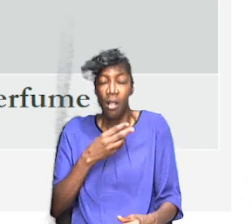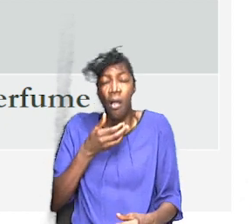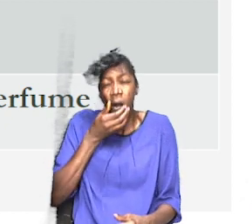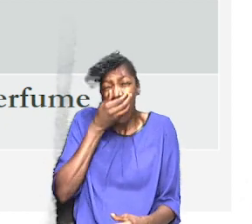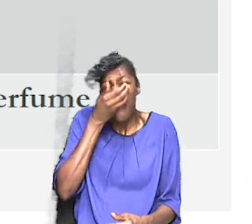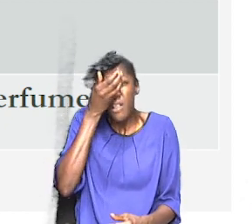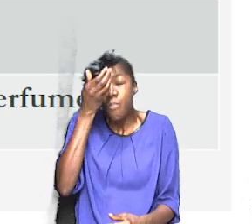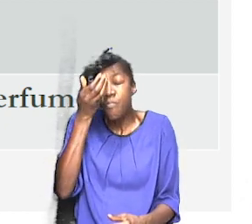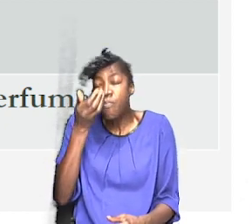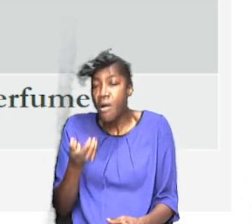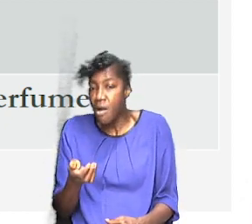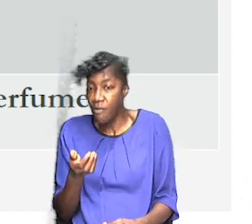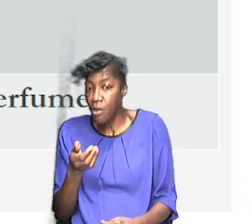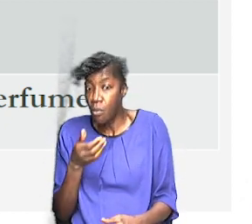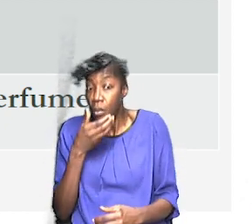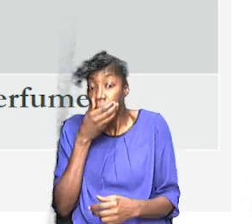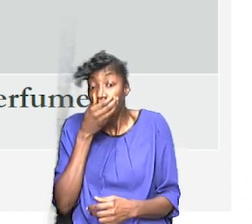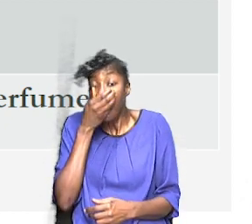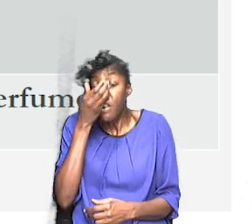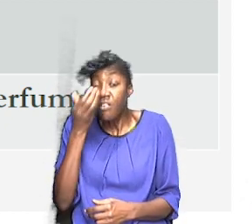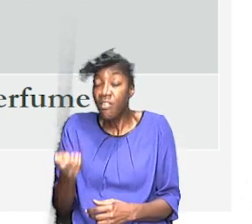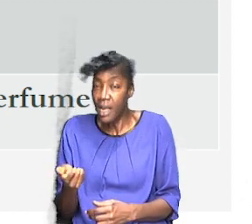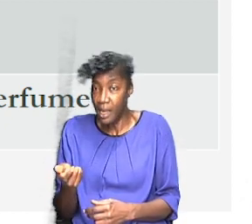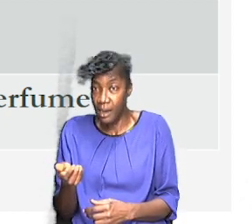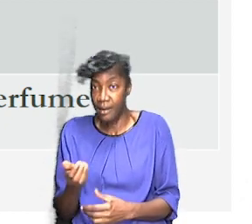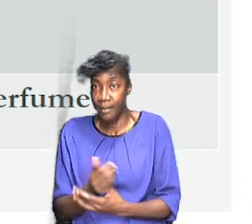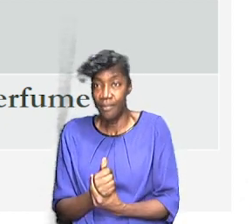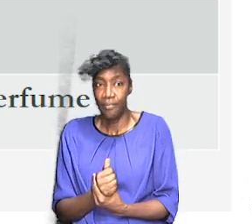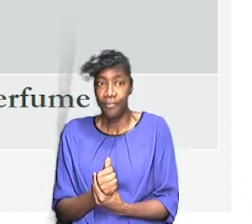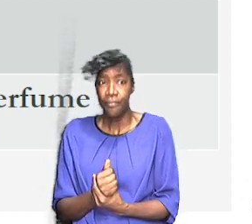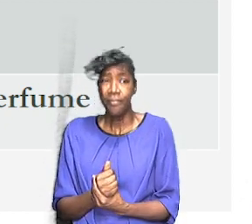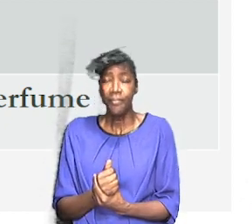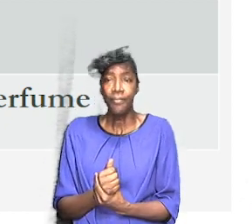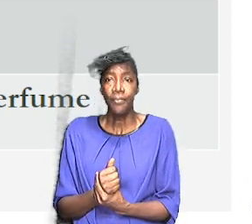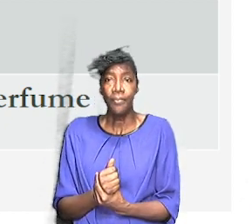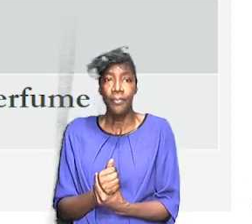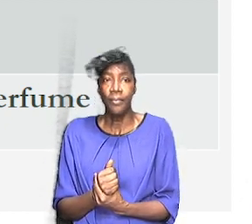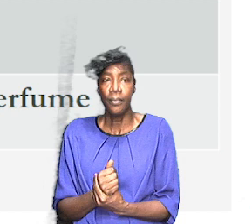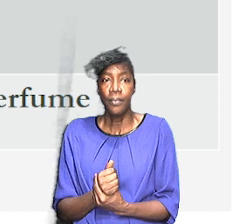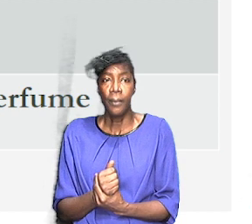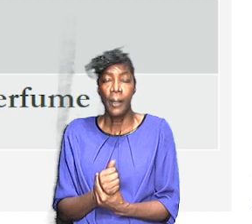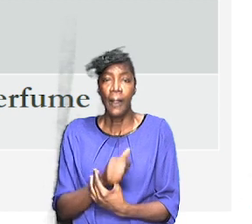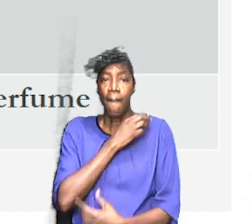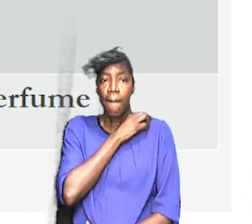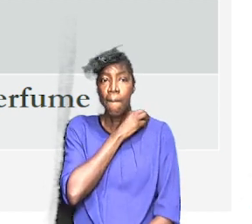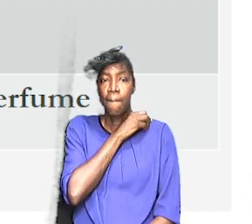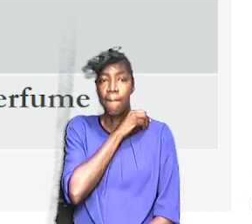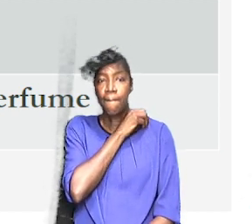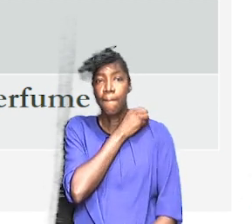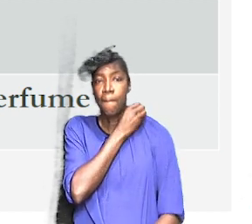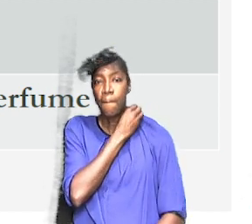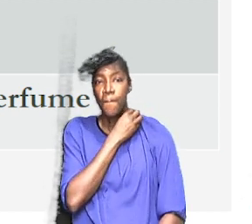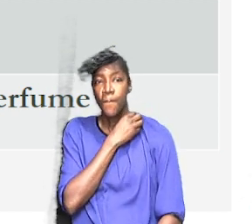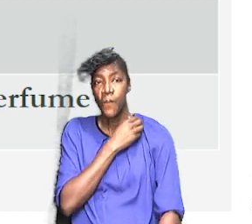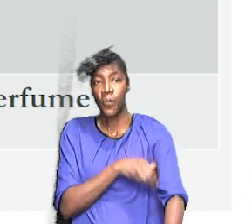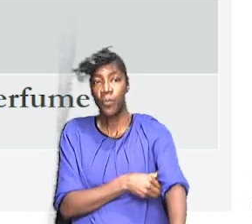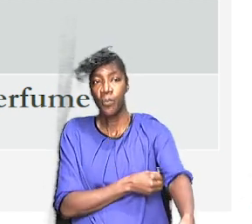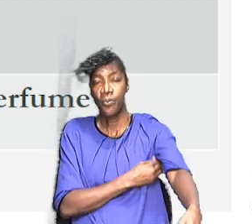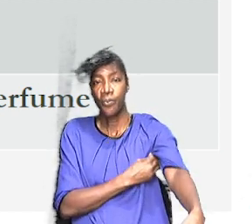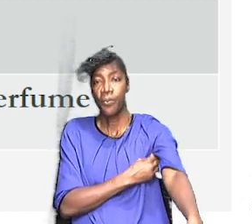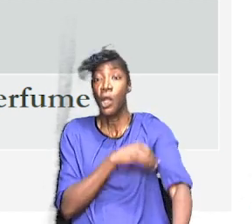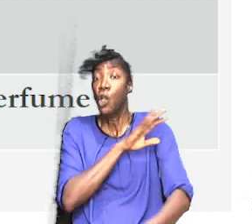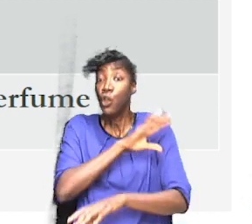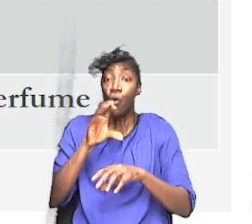on the woman. In another instance, the criticism was the value of the perfume. So I just wanted to bring this out so we don't